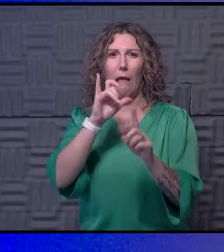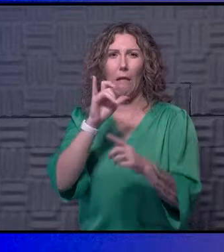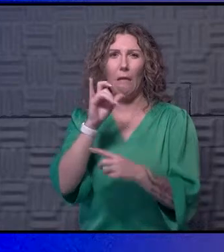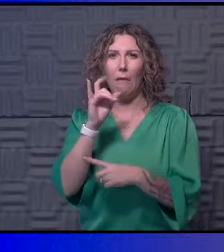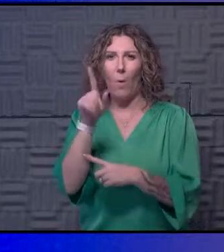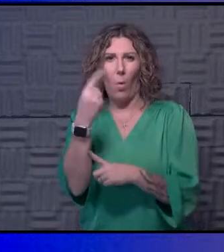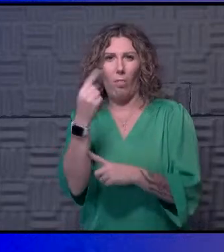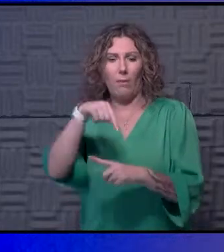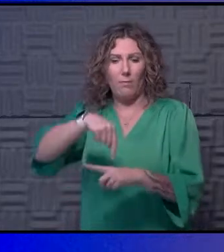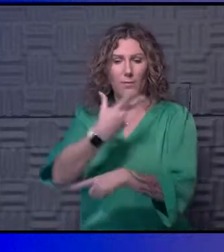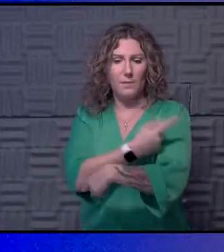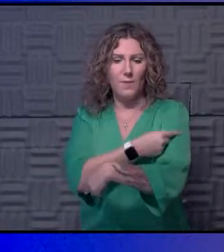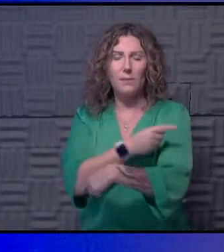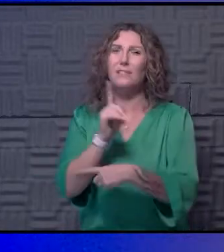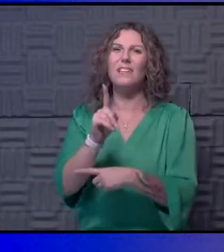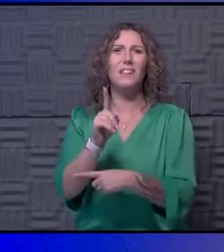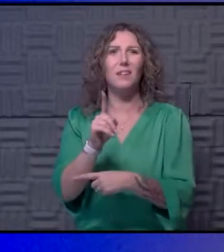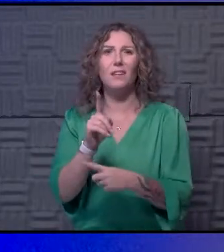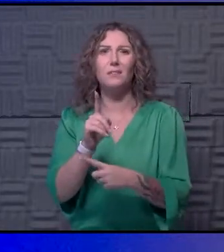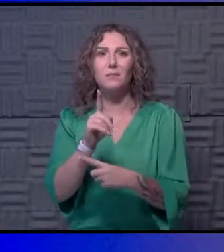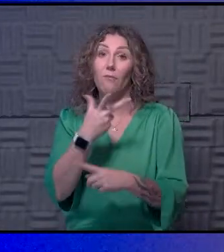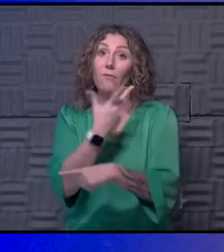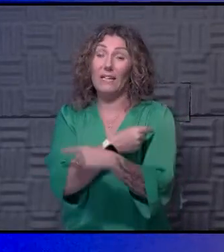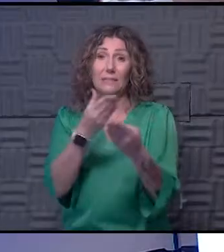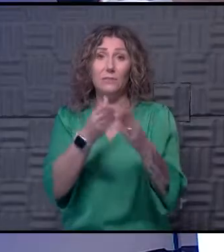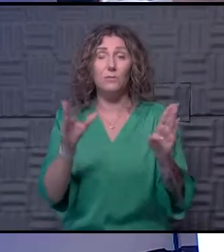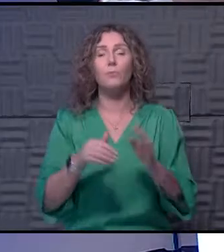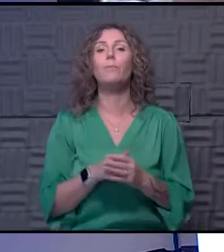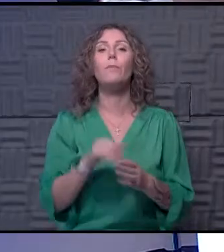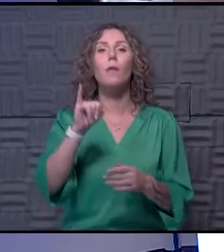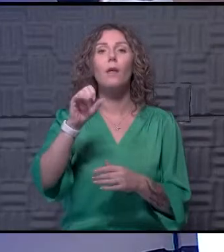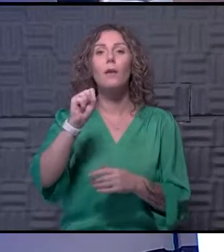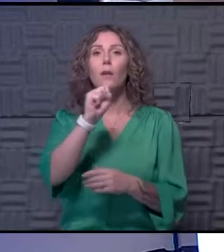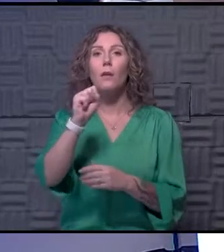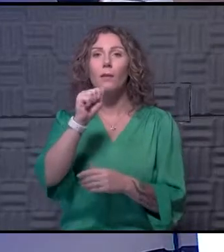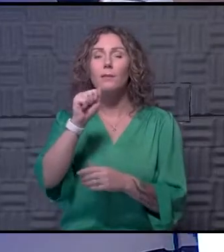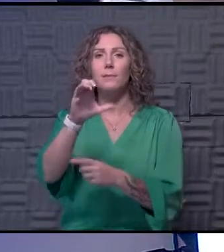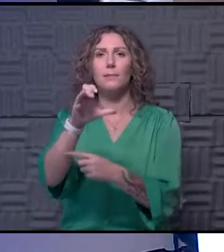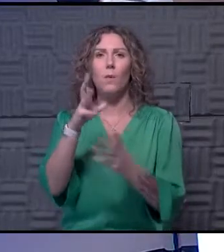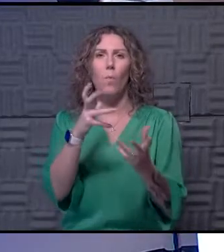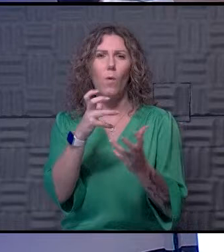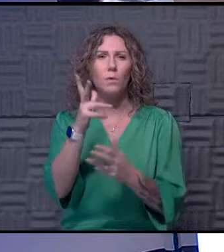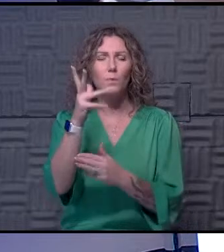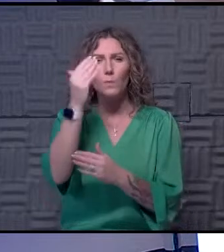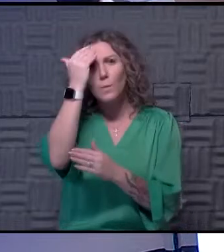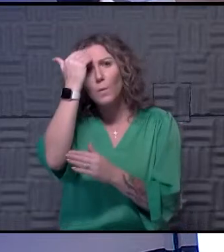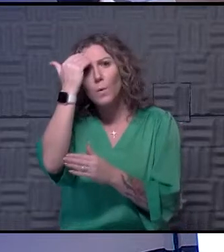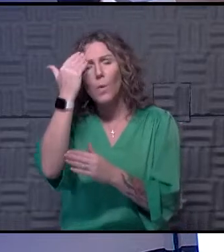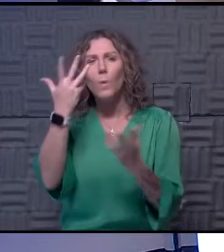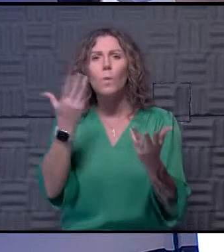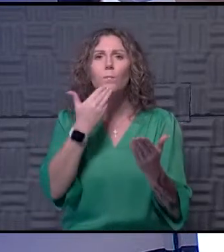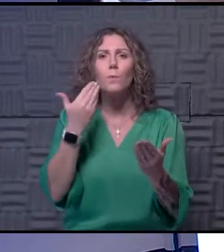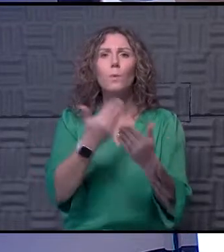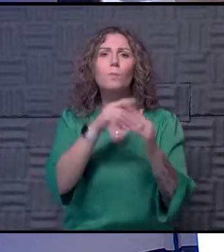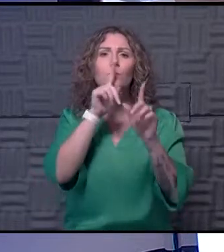That is in vaccines in general. Isaac wants to hear from the panel. What's a good response to people who say they're hesitant because they